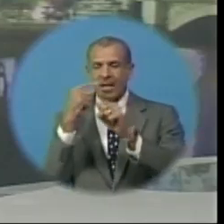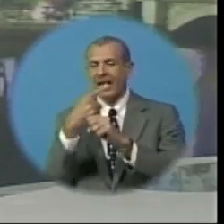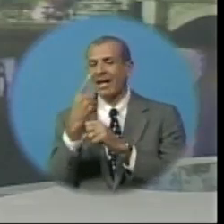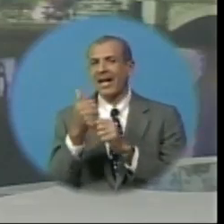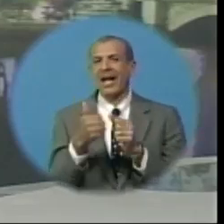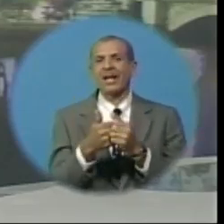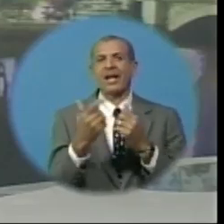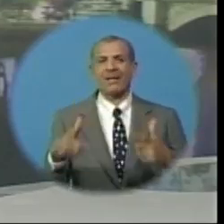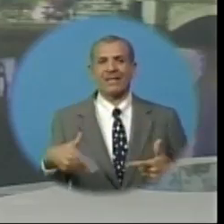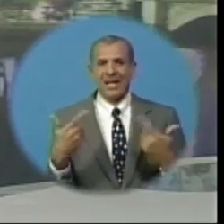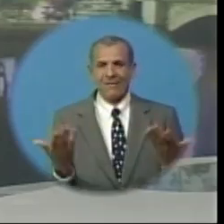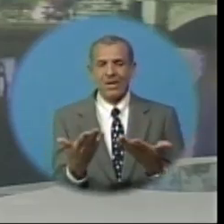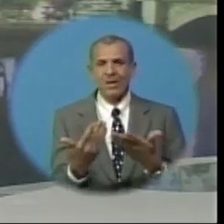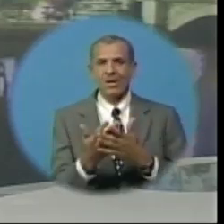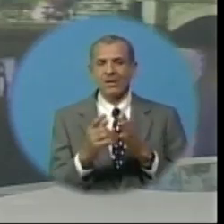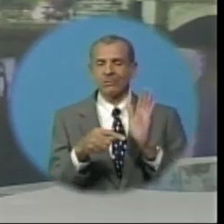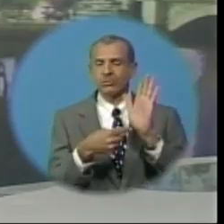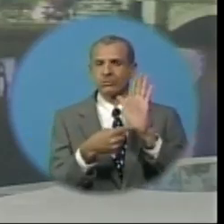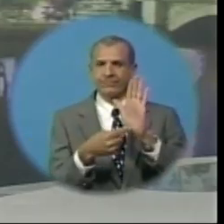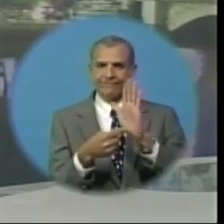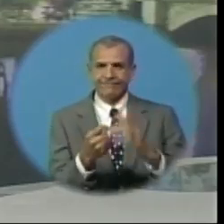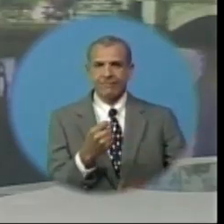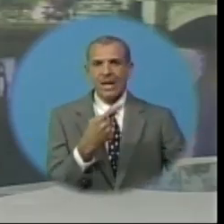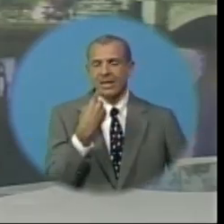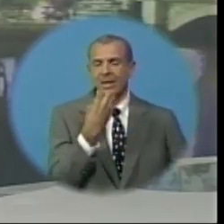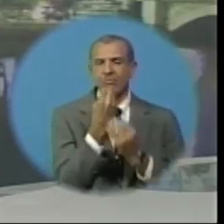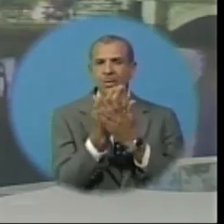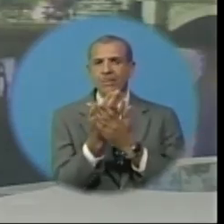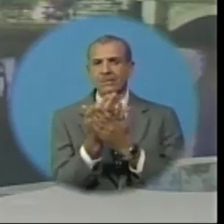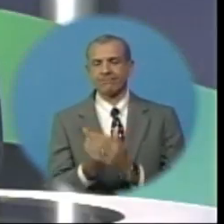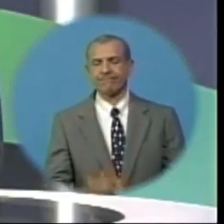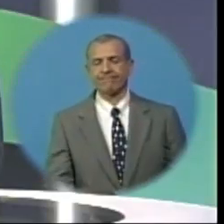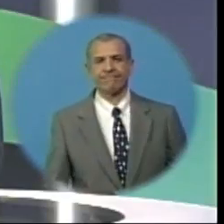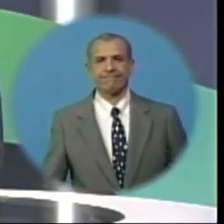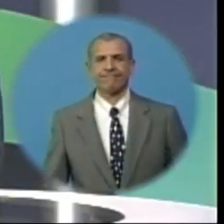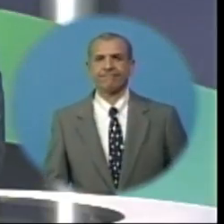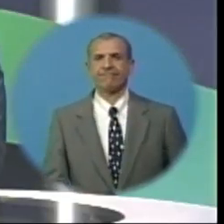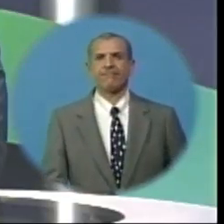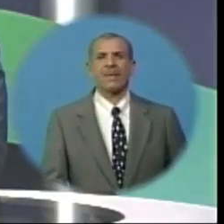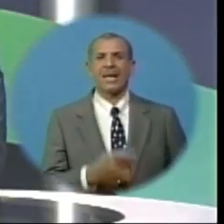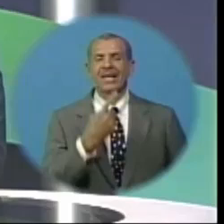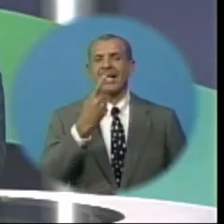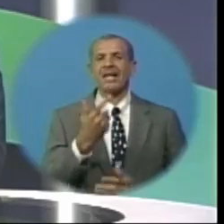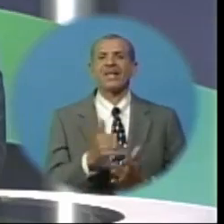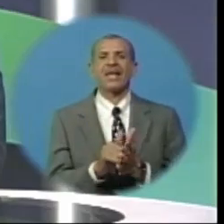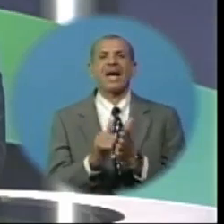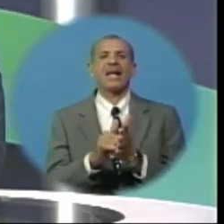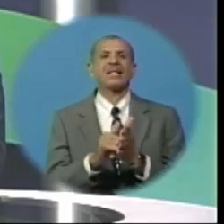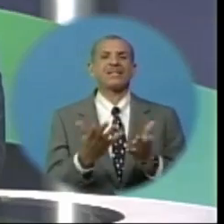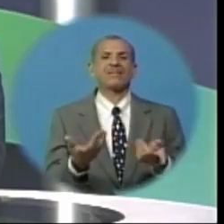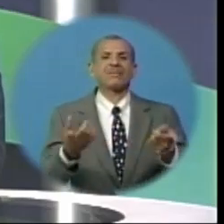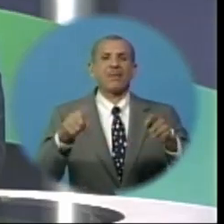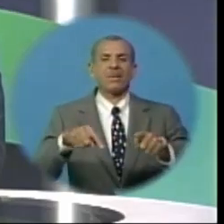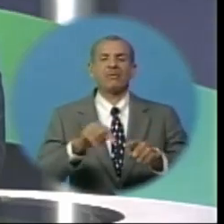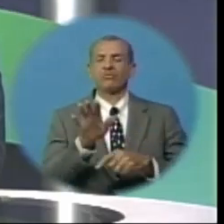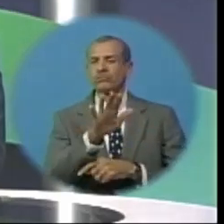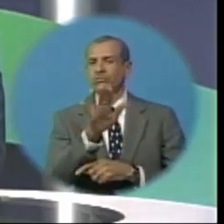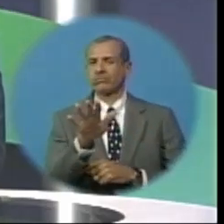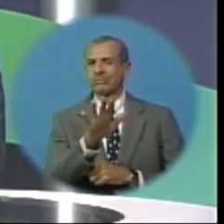us live now with a comprehensive report. Bring us up to speed, Shane. Well, I can tell you that the incident occurred